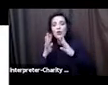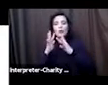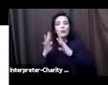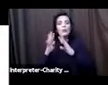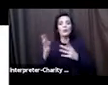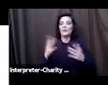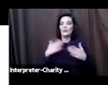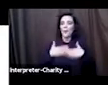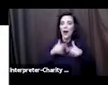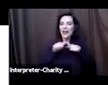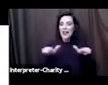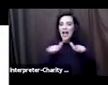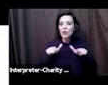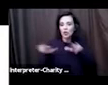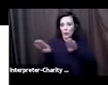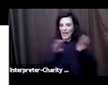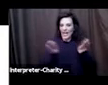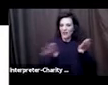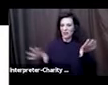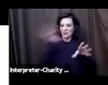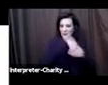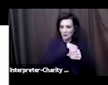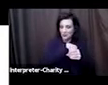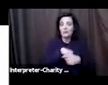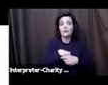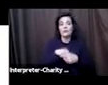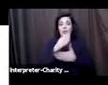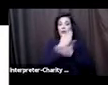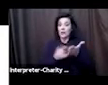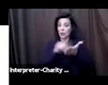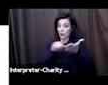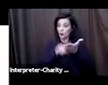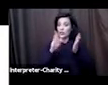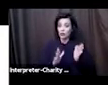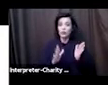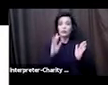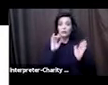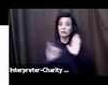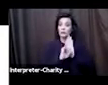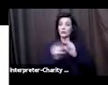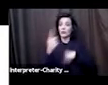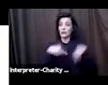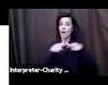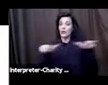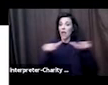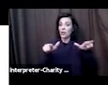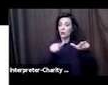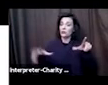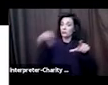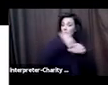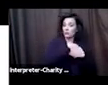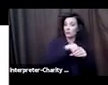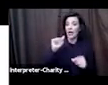and behavior. Some of the researchers and some folks do consider sign language to be a part of